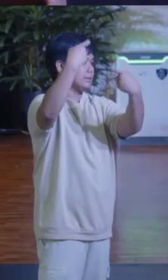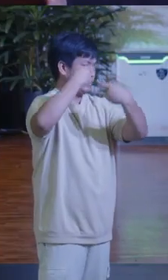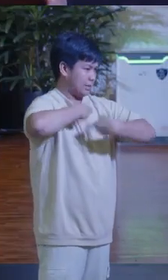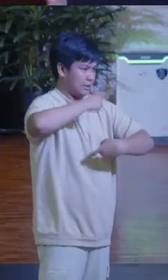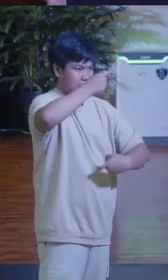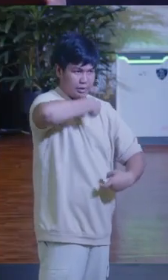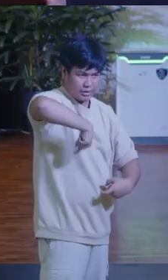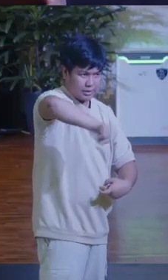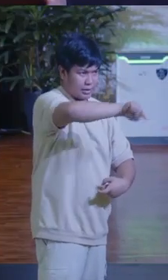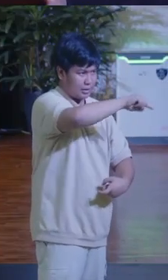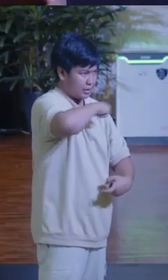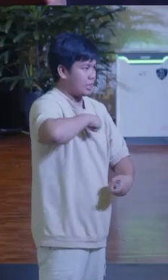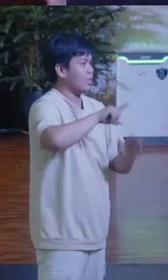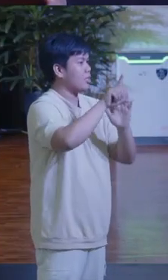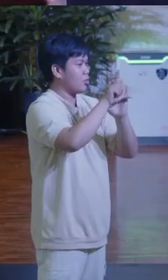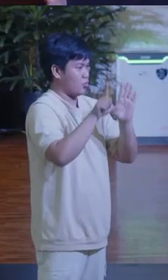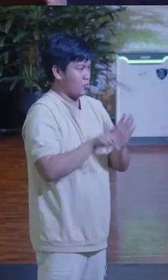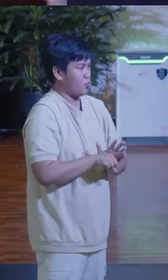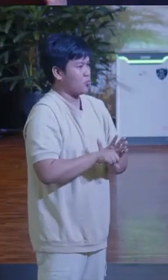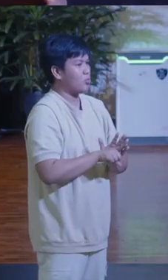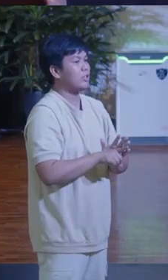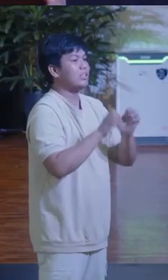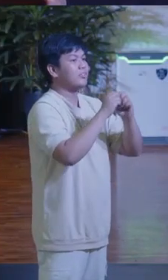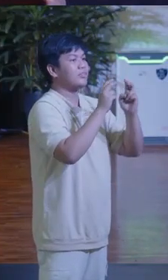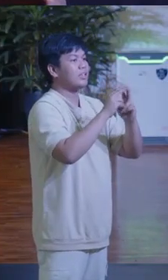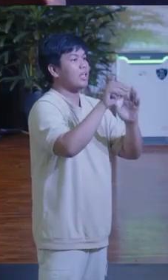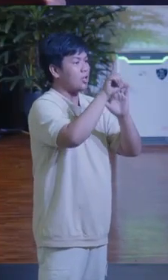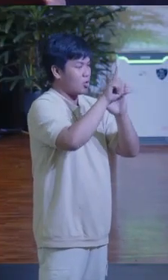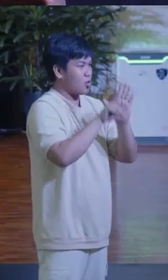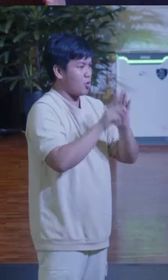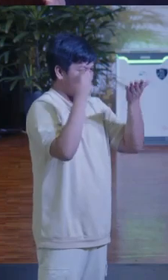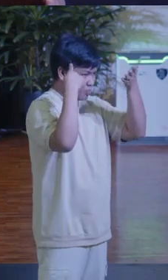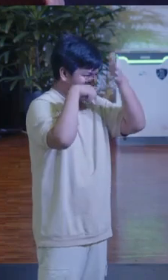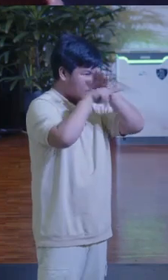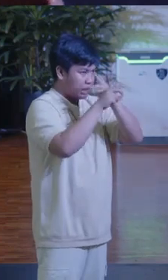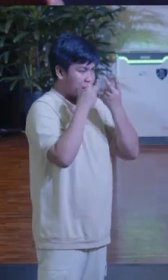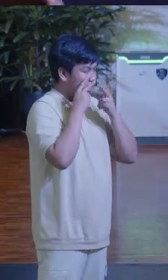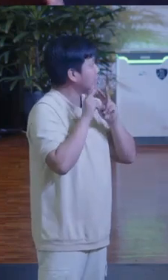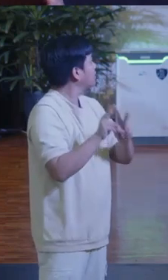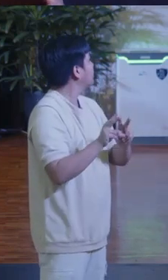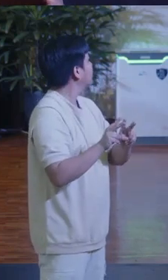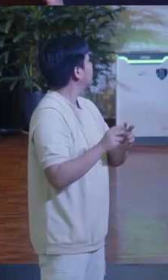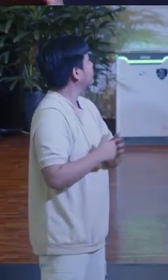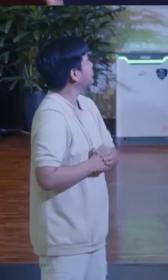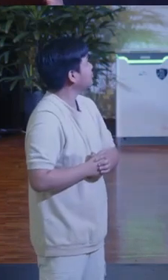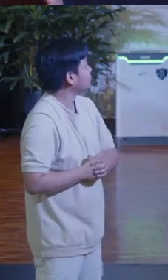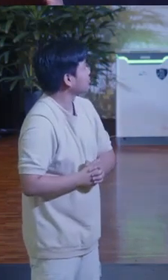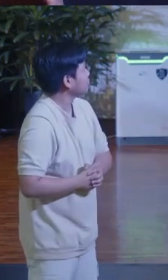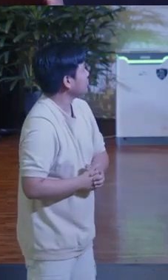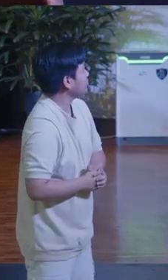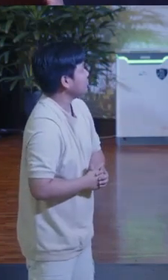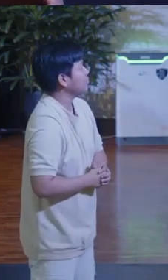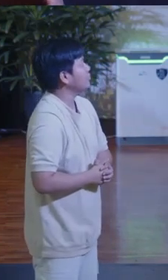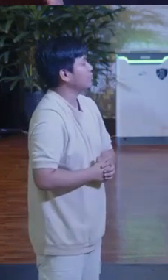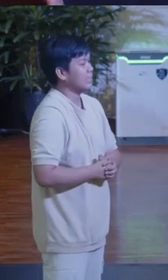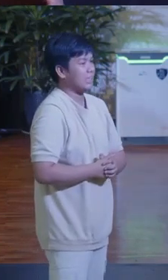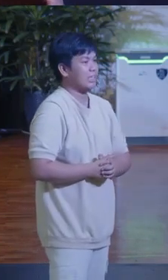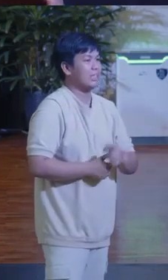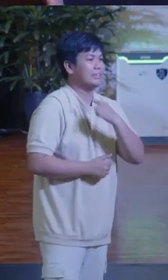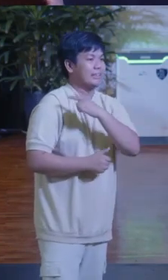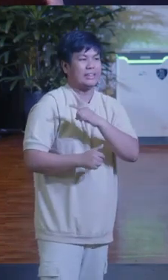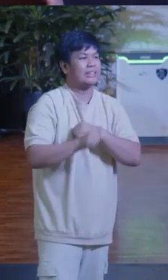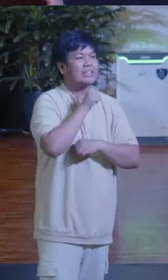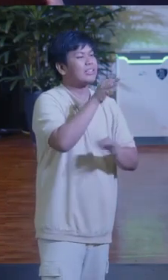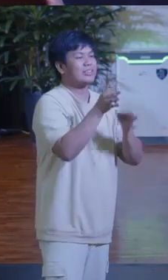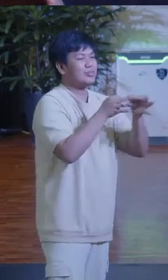manifested apart from the law, although the law and the prophets bear witness to it. Hindi ko na po